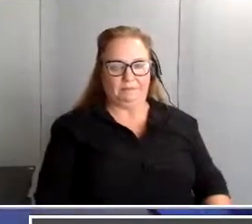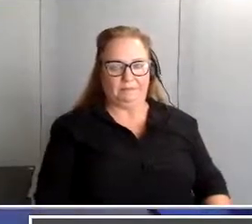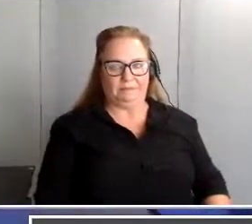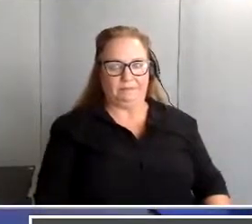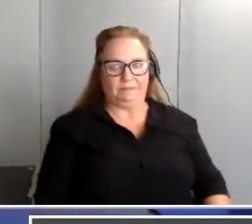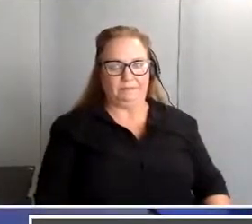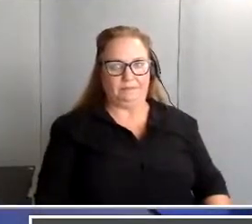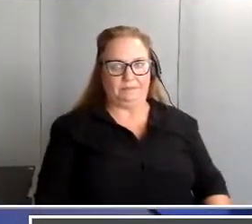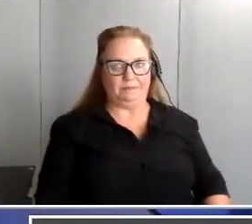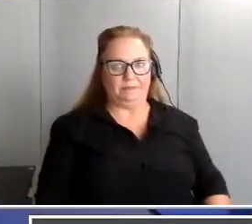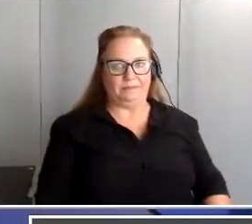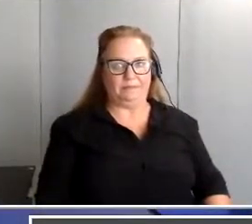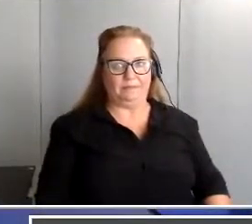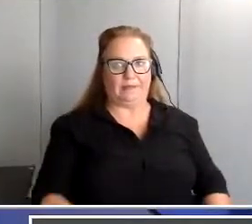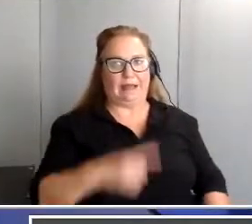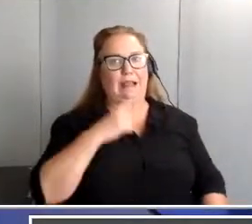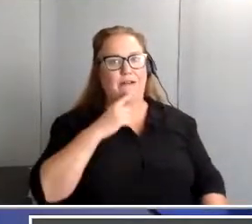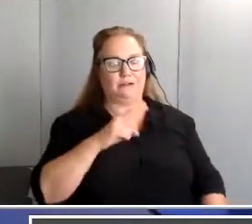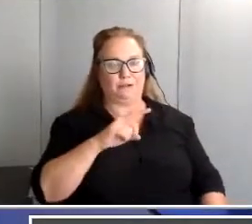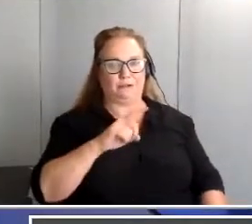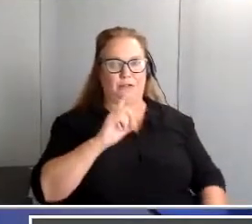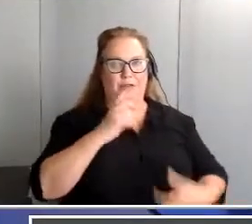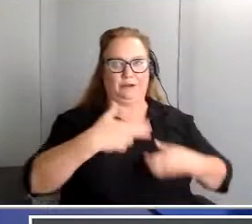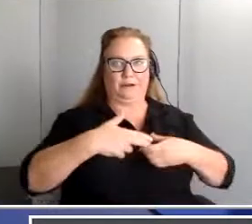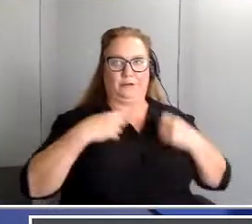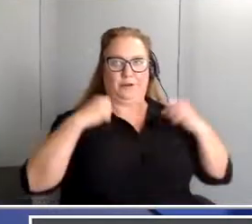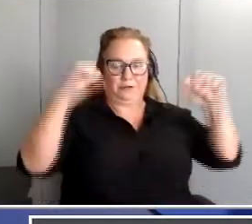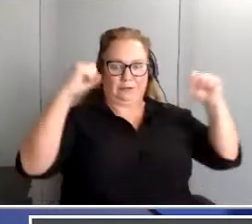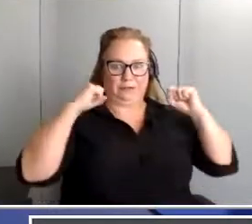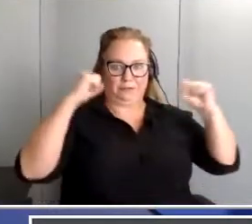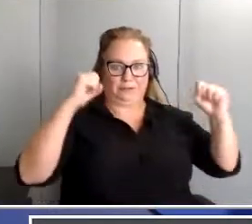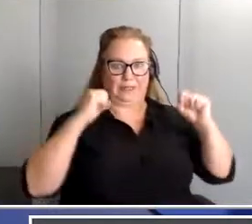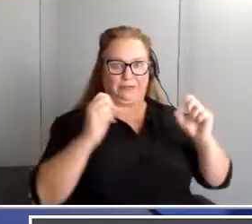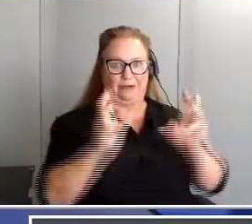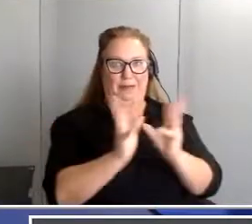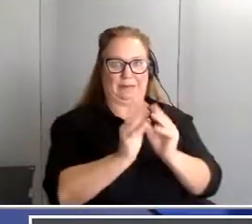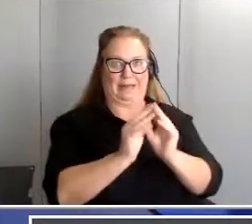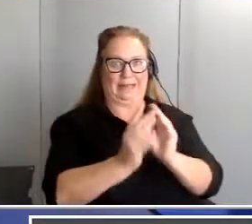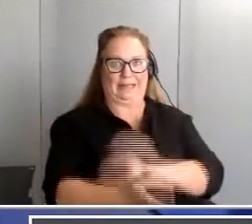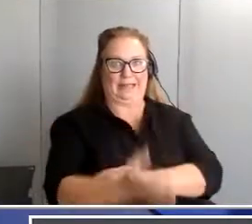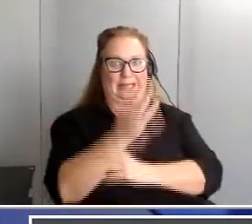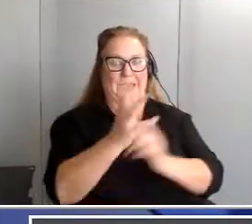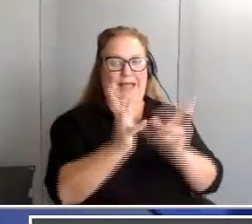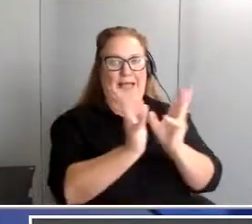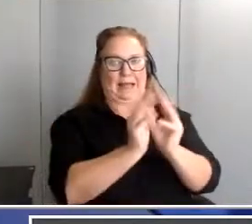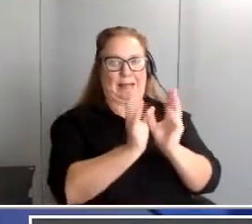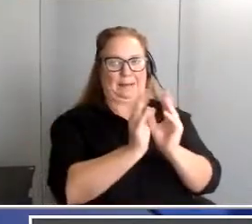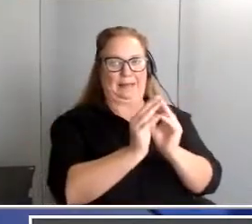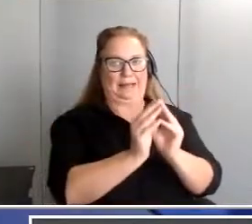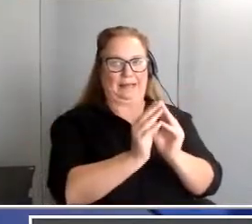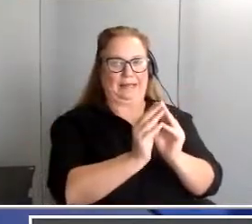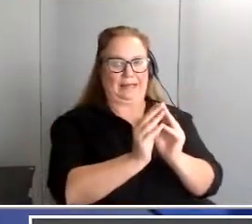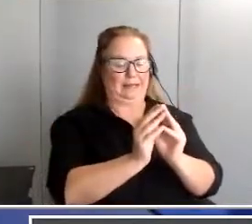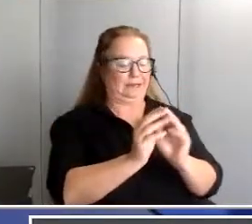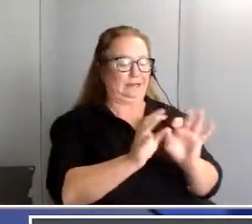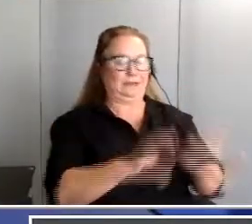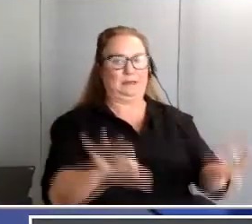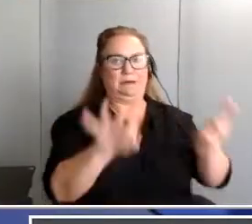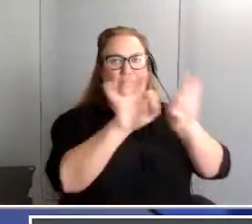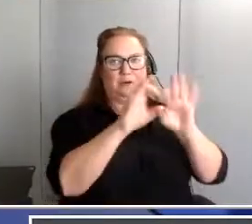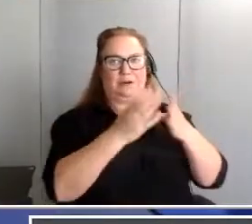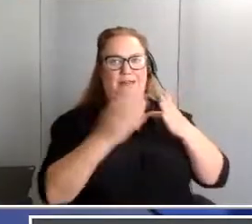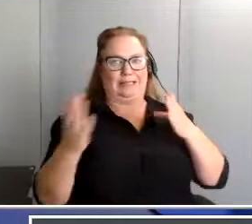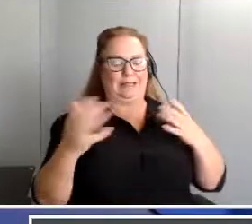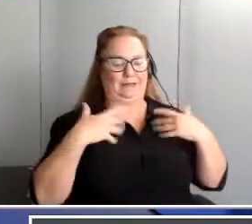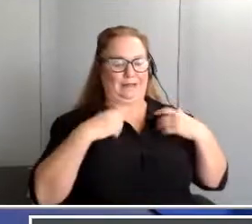I told you he'd be here. Where have you been? Working out? Yeah, Important that's meeting? what What do you got? it was a meeting. It was some unimportant thing about What the do you future think? of healthcare. What are you, I the don't chief